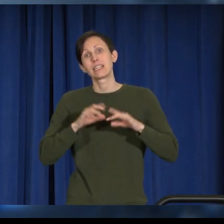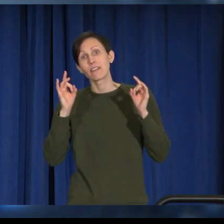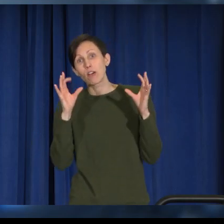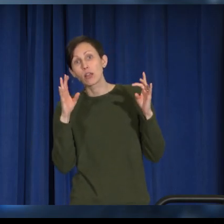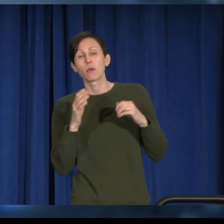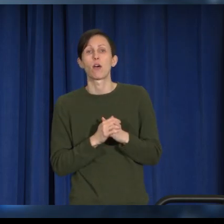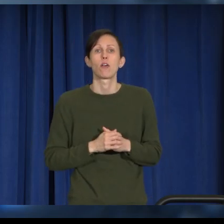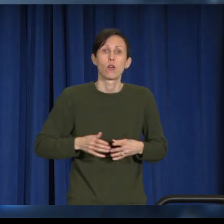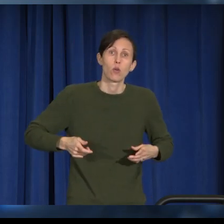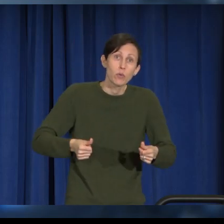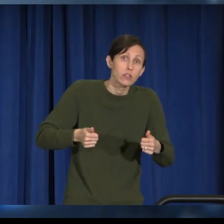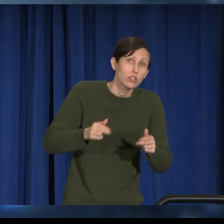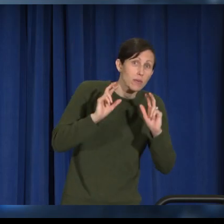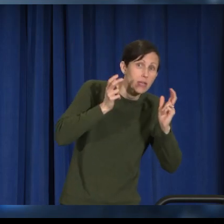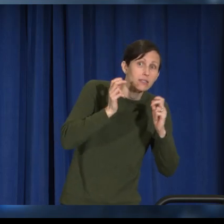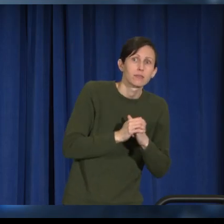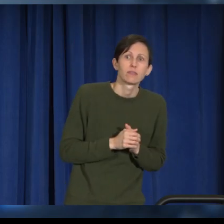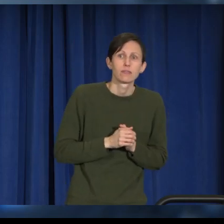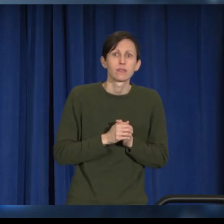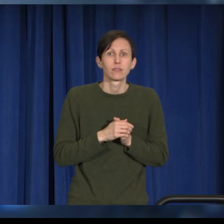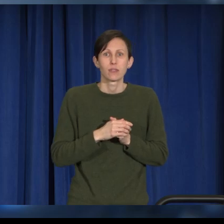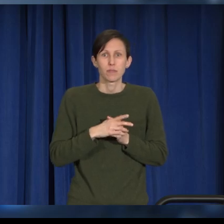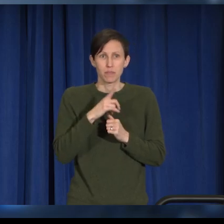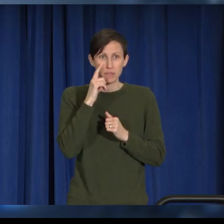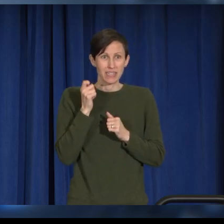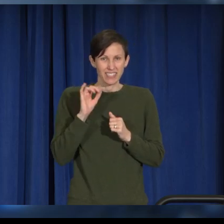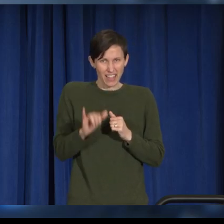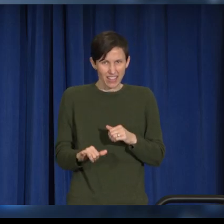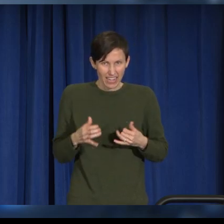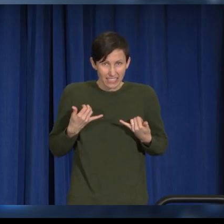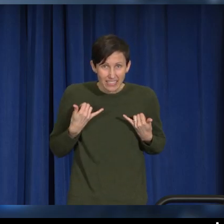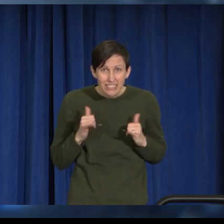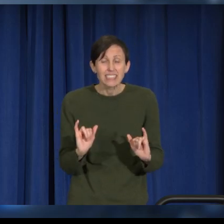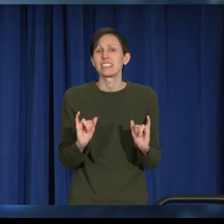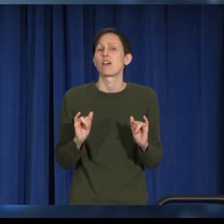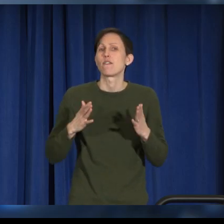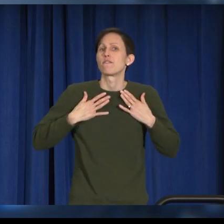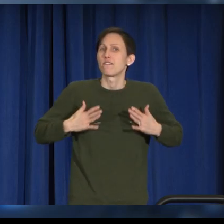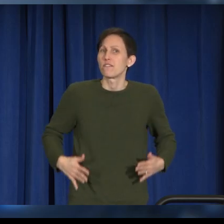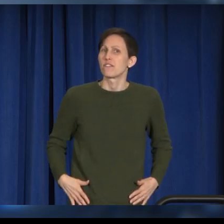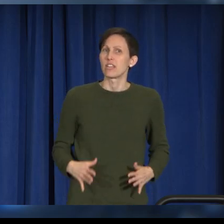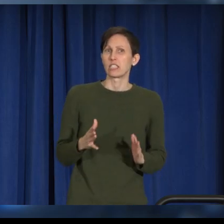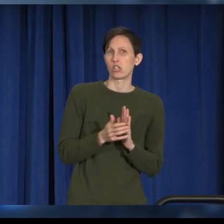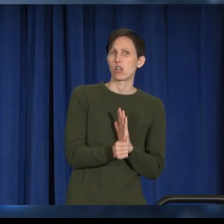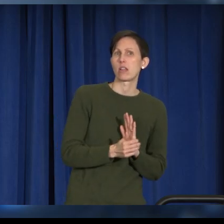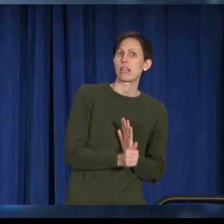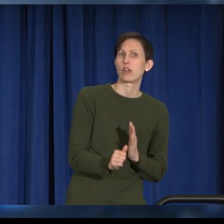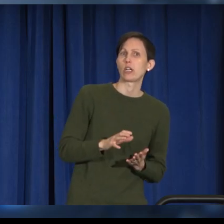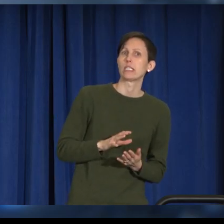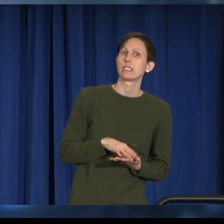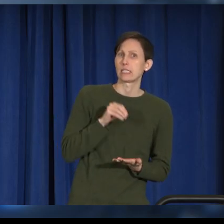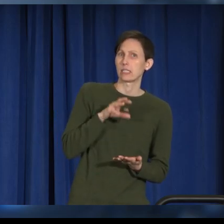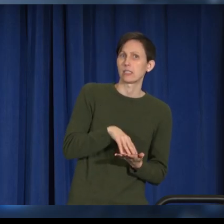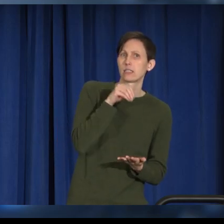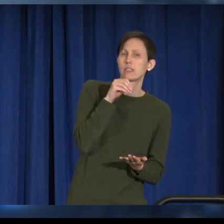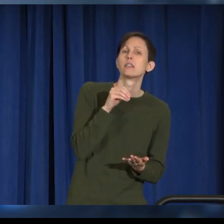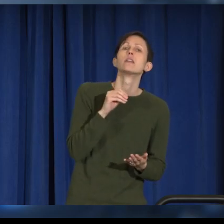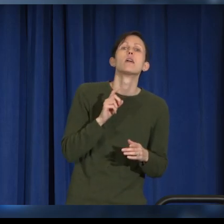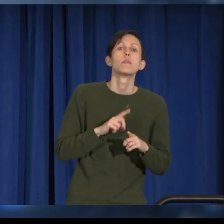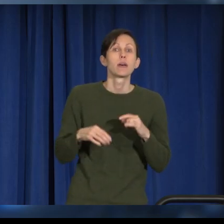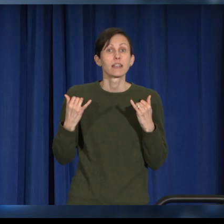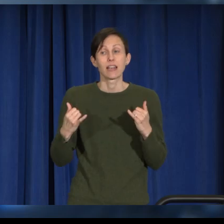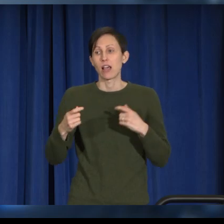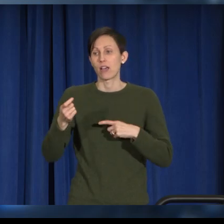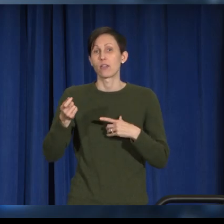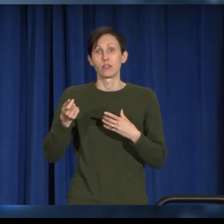wheelchair basketball, because fundamentally that is still physical literacy, that is still movement. But now instead of